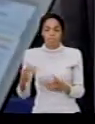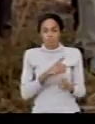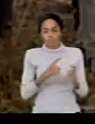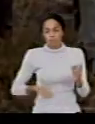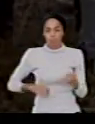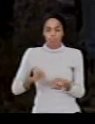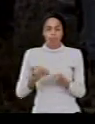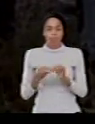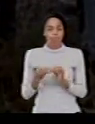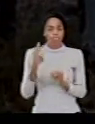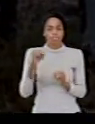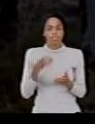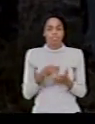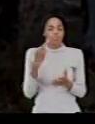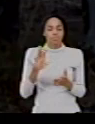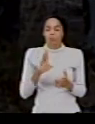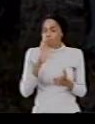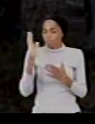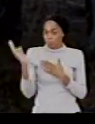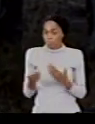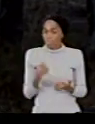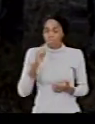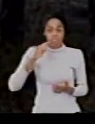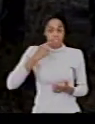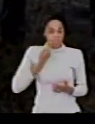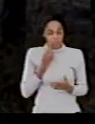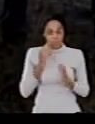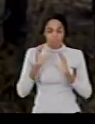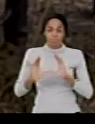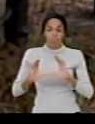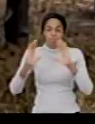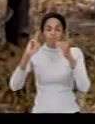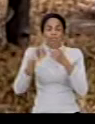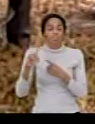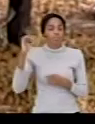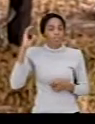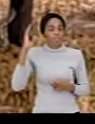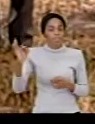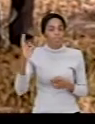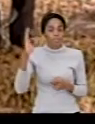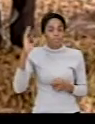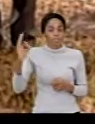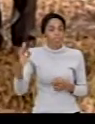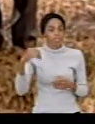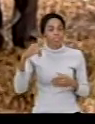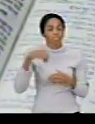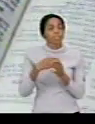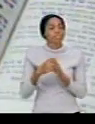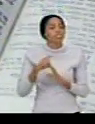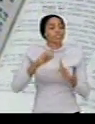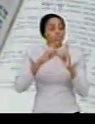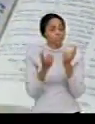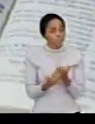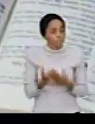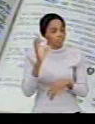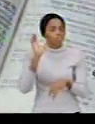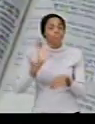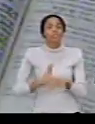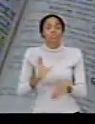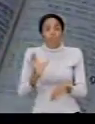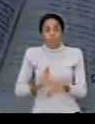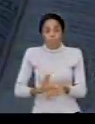bring fervent commitment to evangelism in the local church. Number four, it will also mean